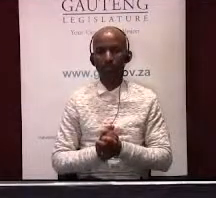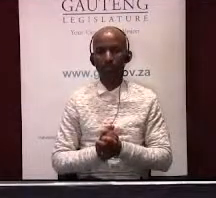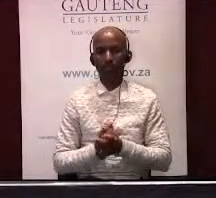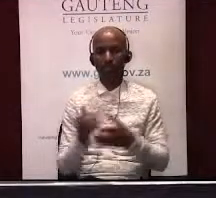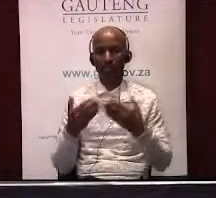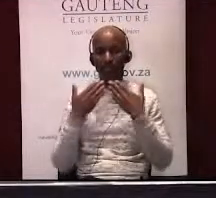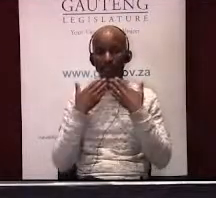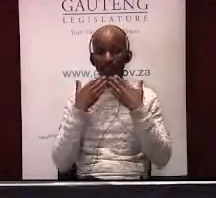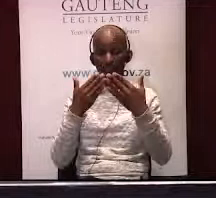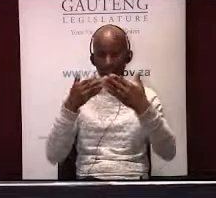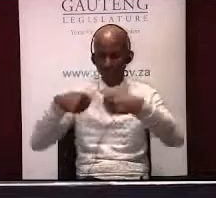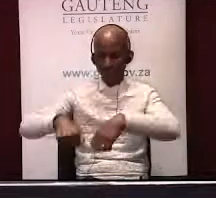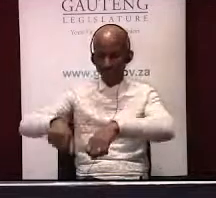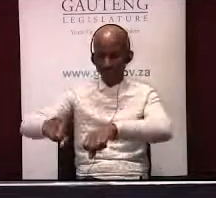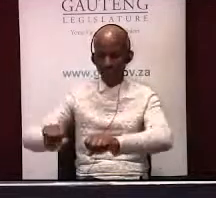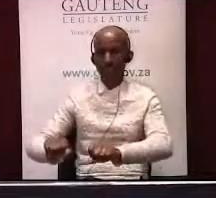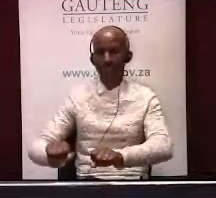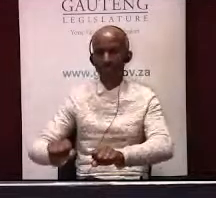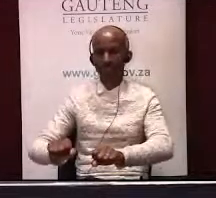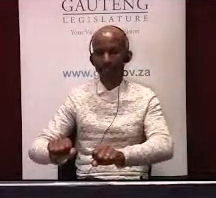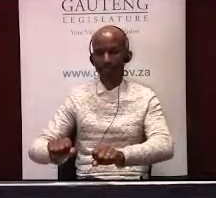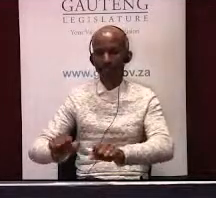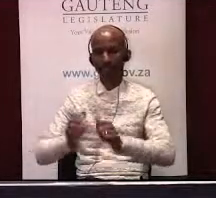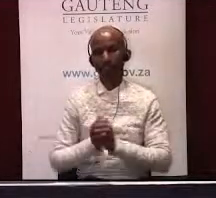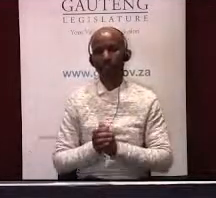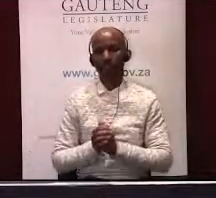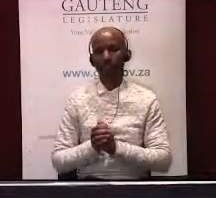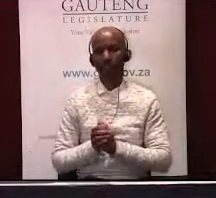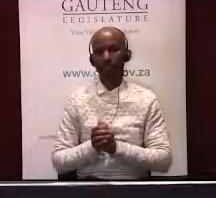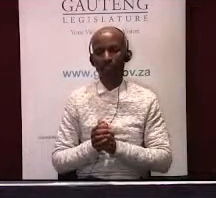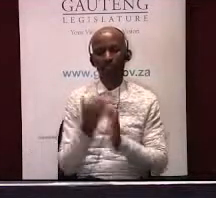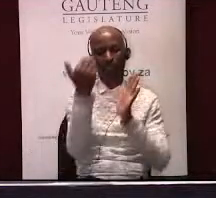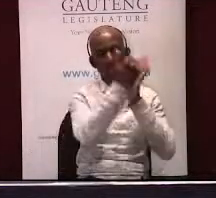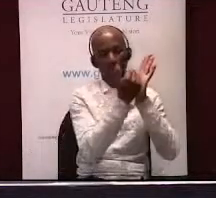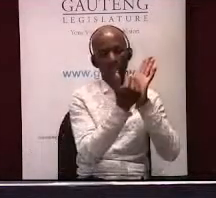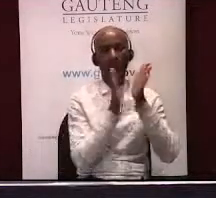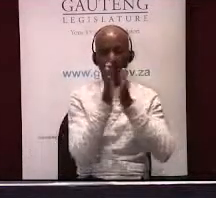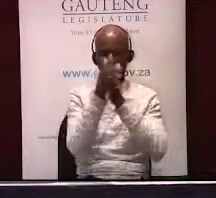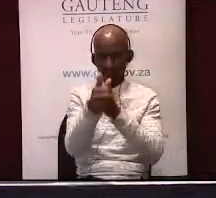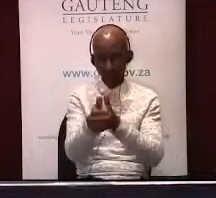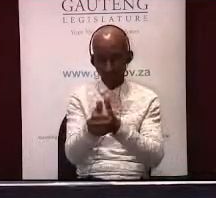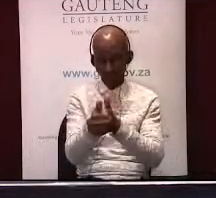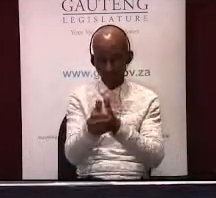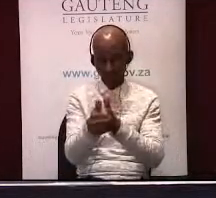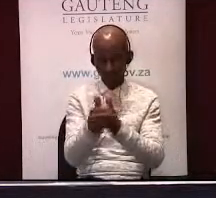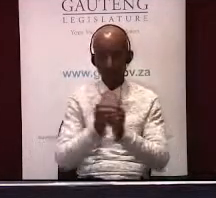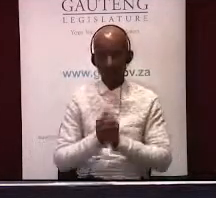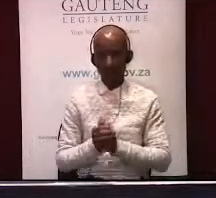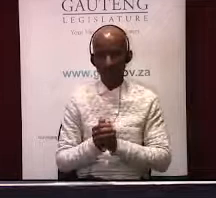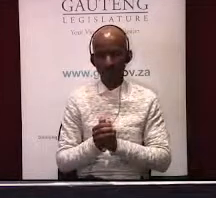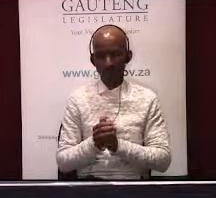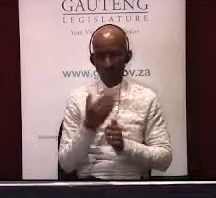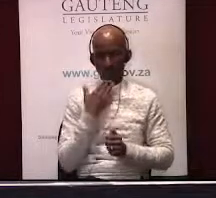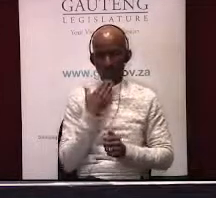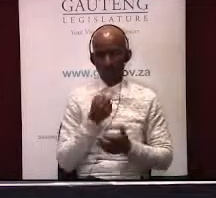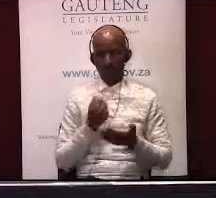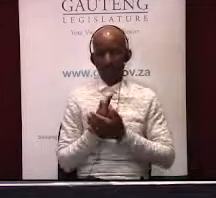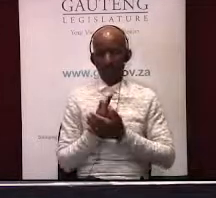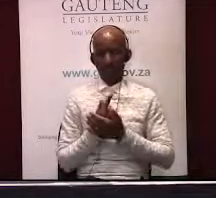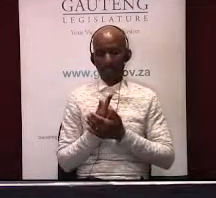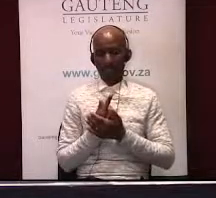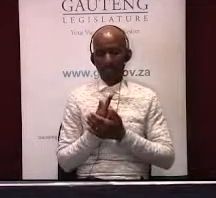Thank you very much, Chairperson. And our program director, who actually happens to